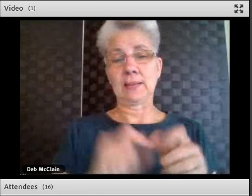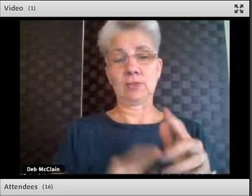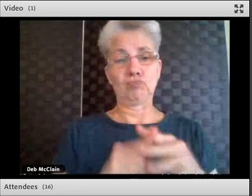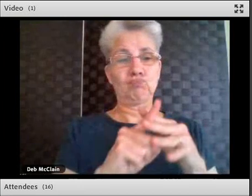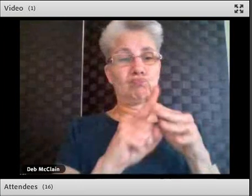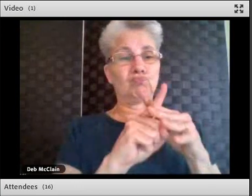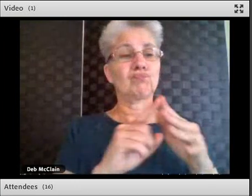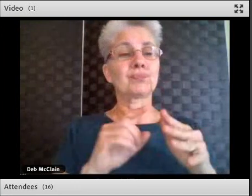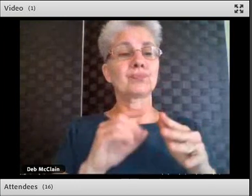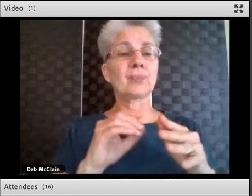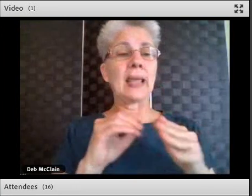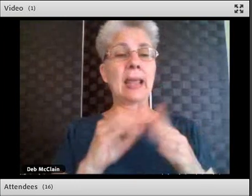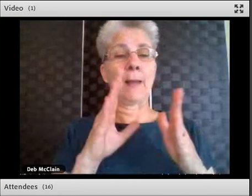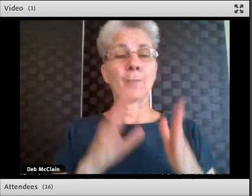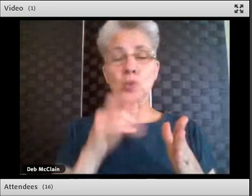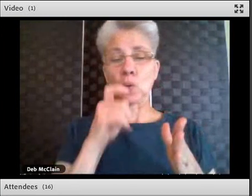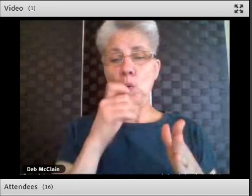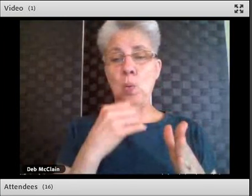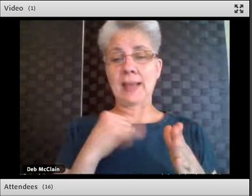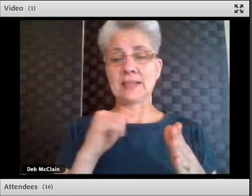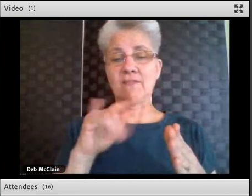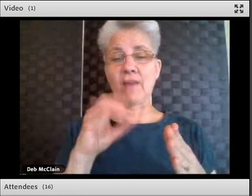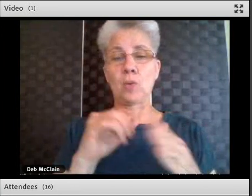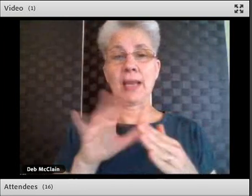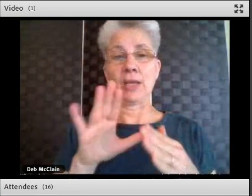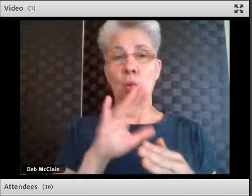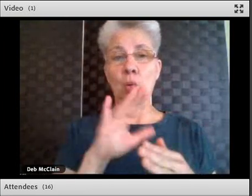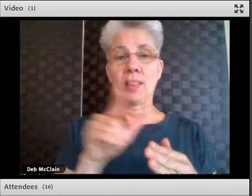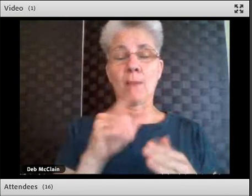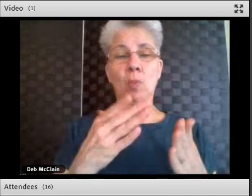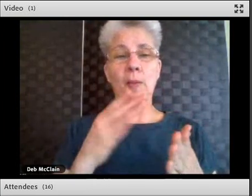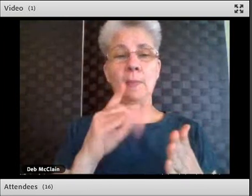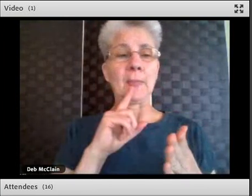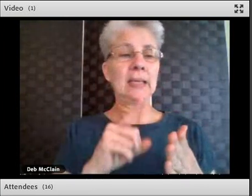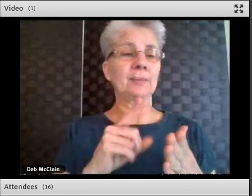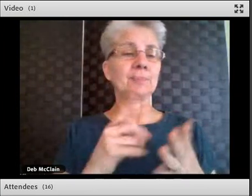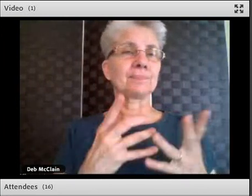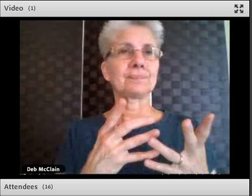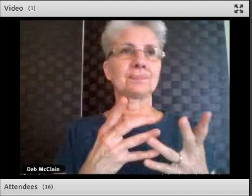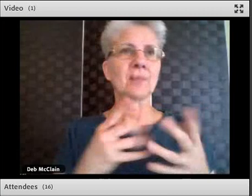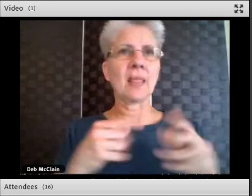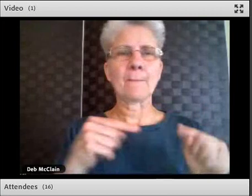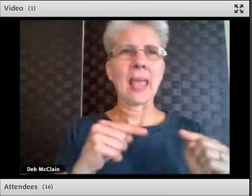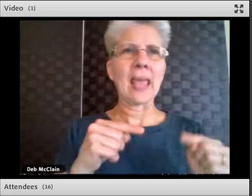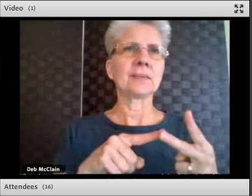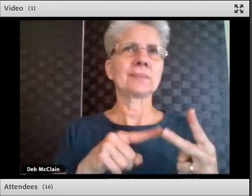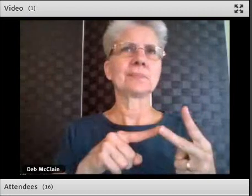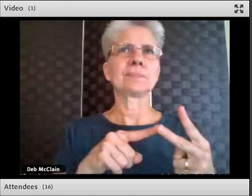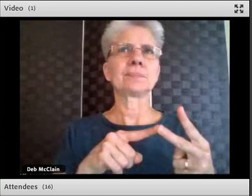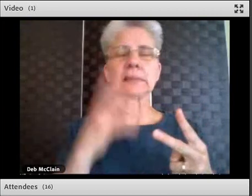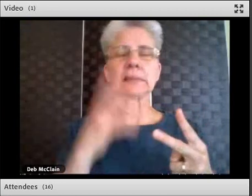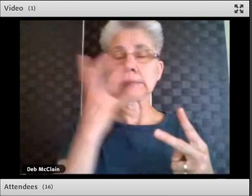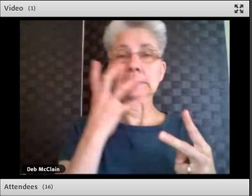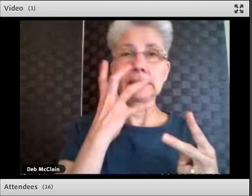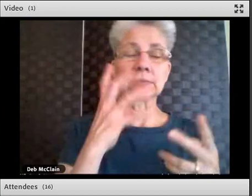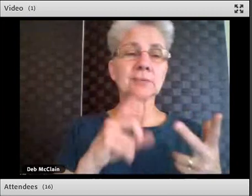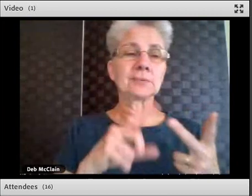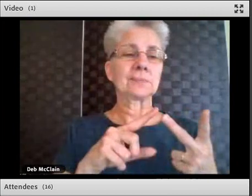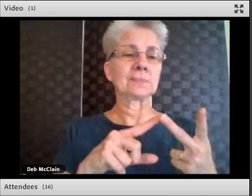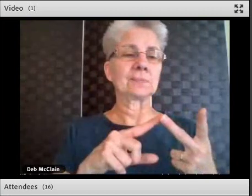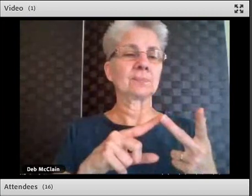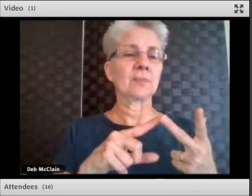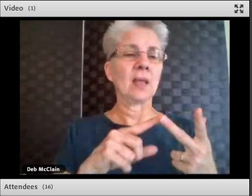themselves if a patron who has fibro is in your library would probably be the pain, the dizziness,